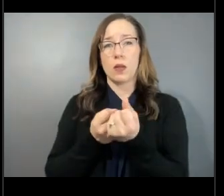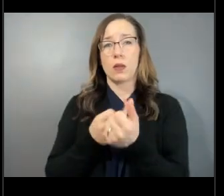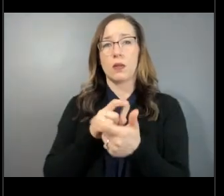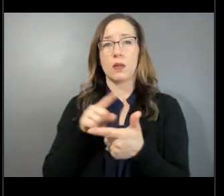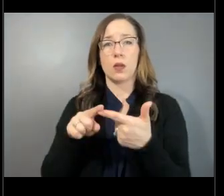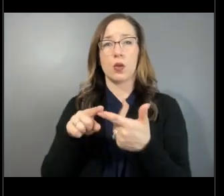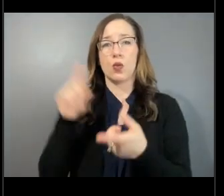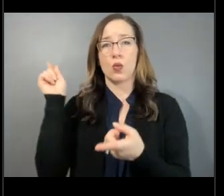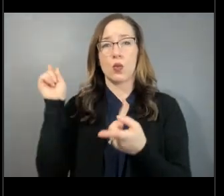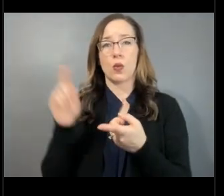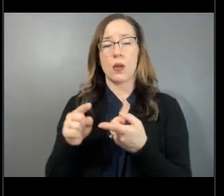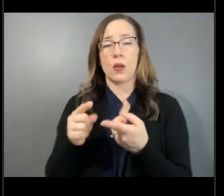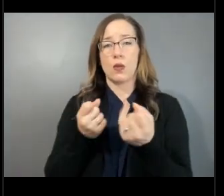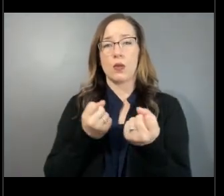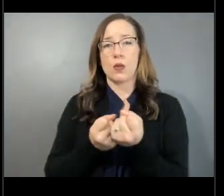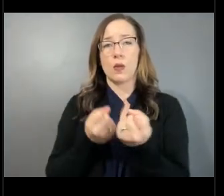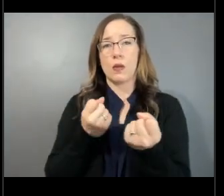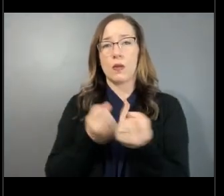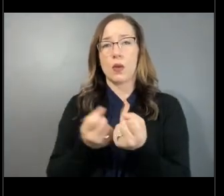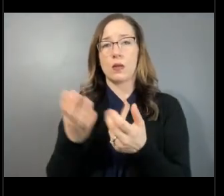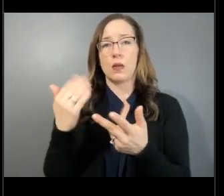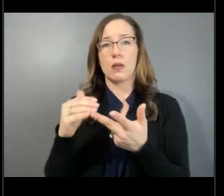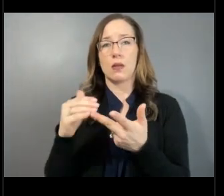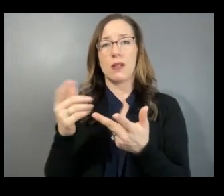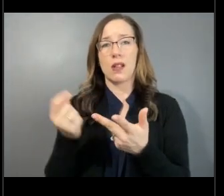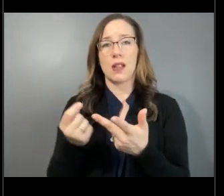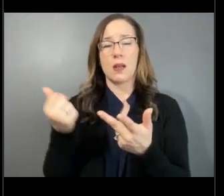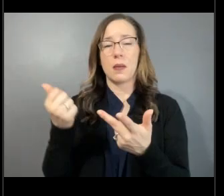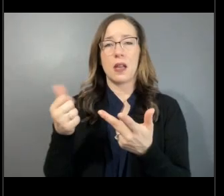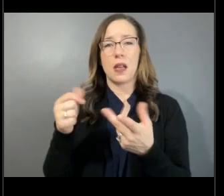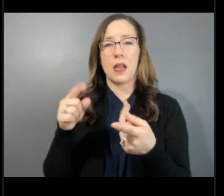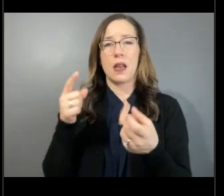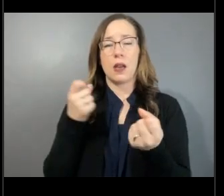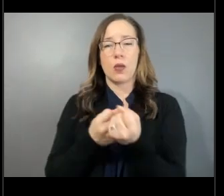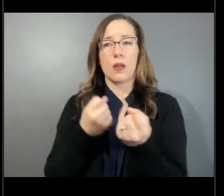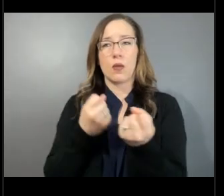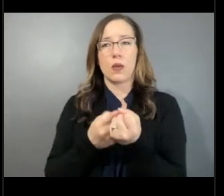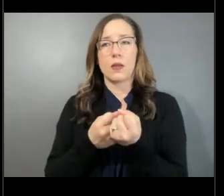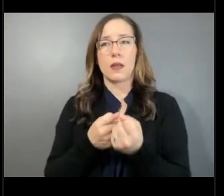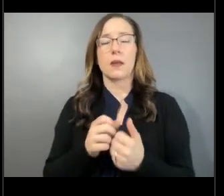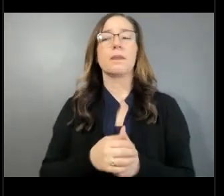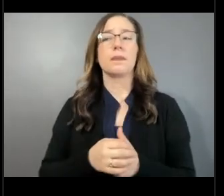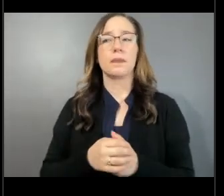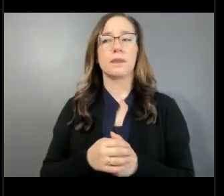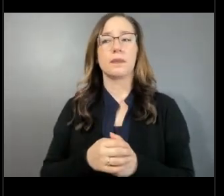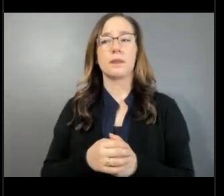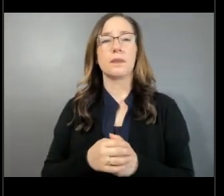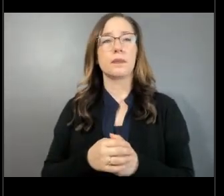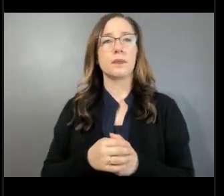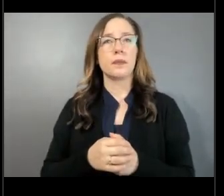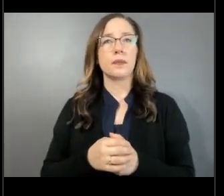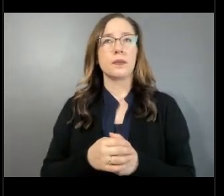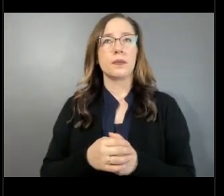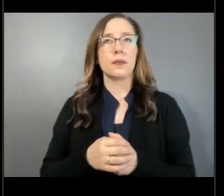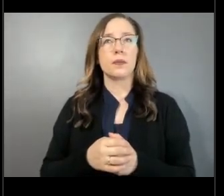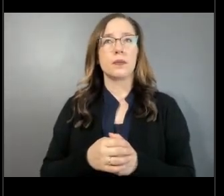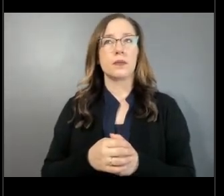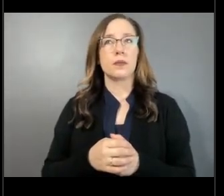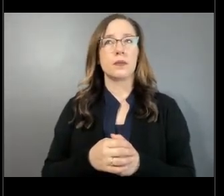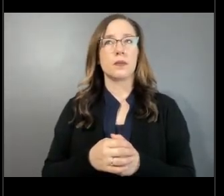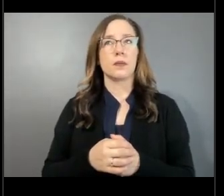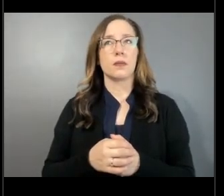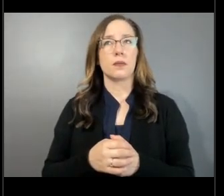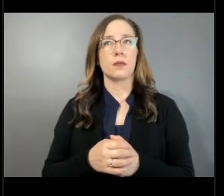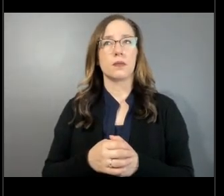reinforcing. The second option, reduce reinforcing. And the third option, eliminate